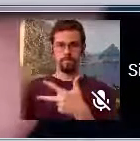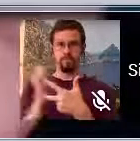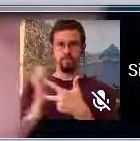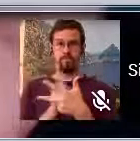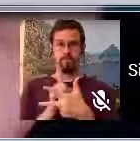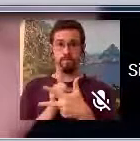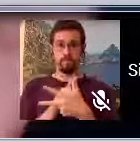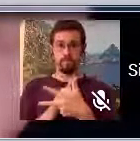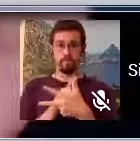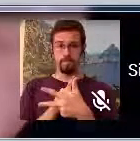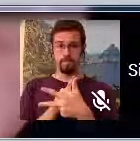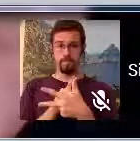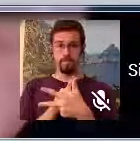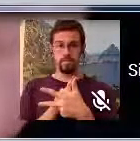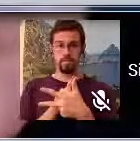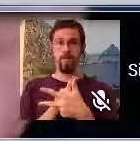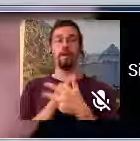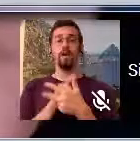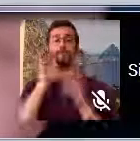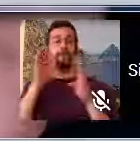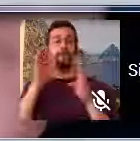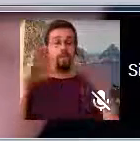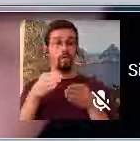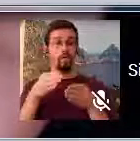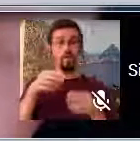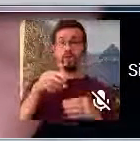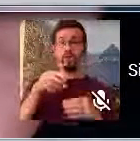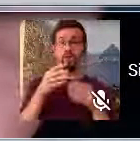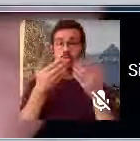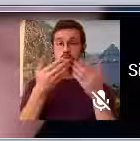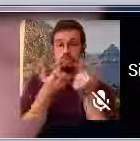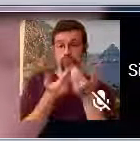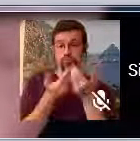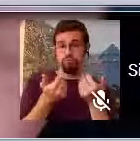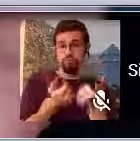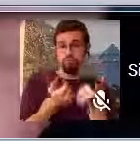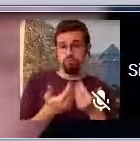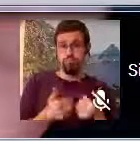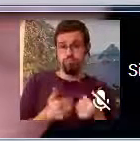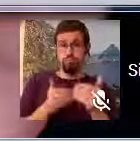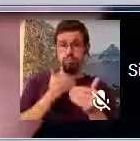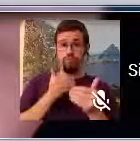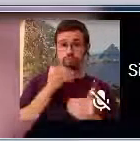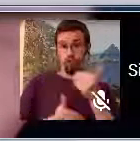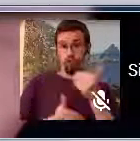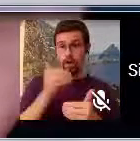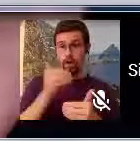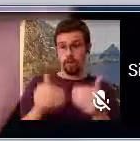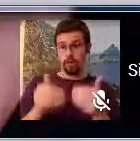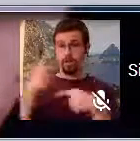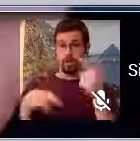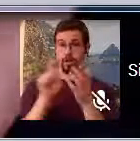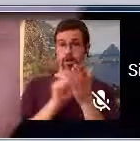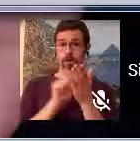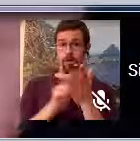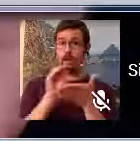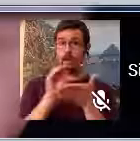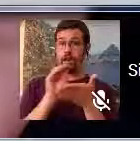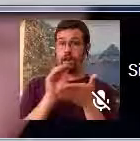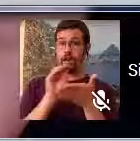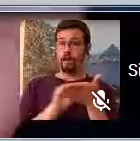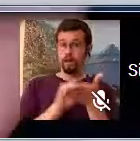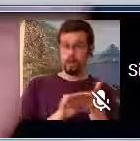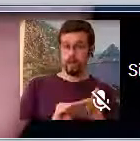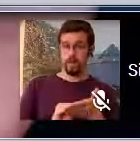is devoted to parse, P-A-R-S-E, and process the SignWriting notations, which